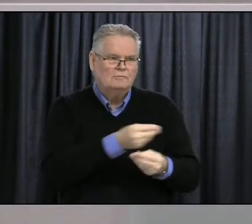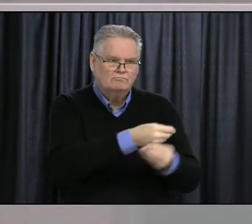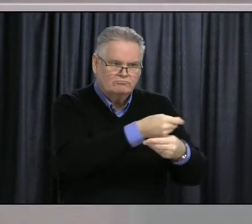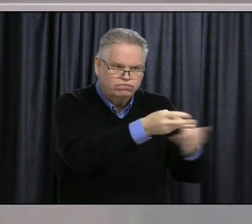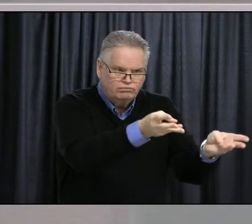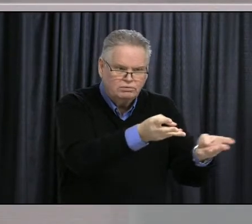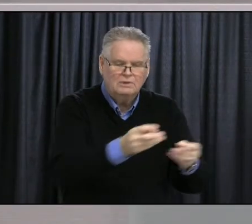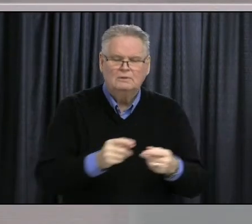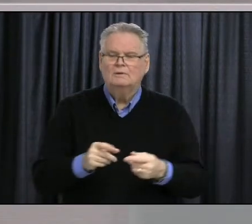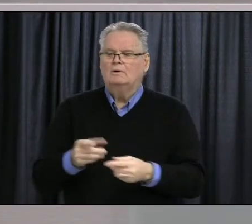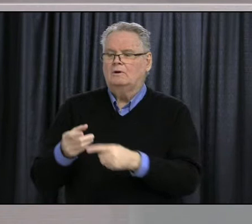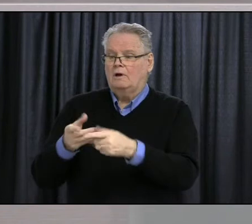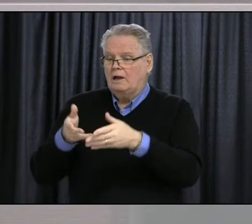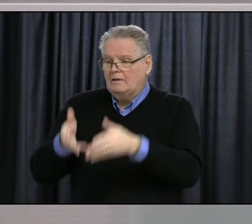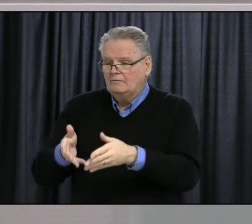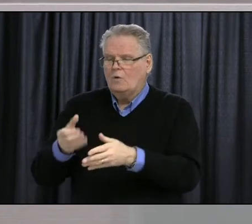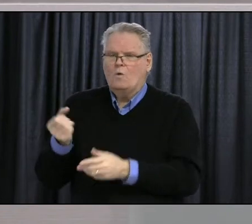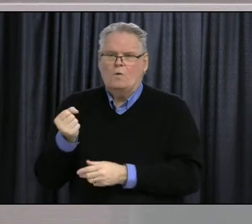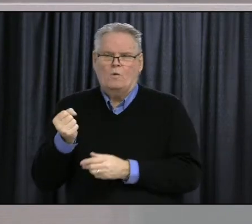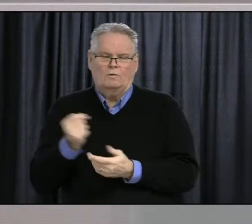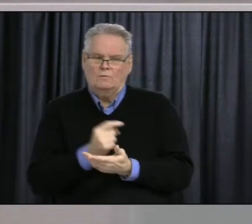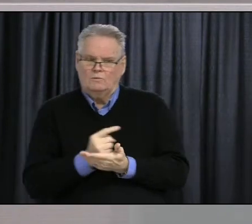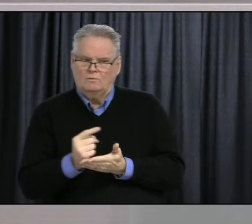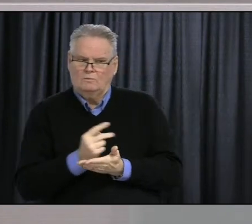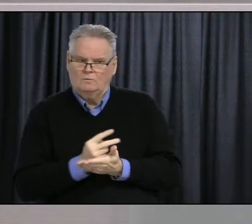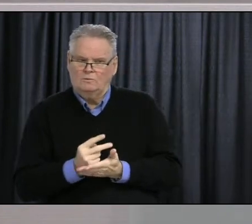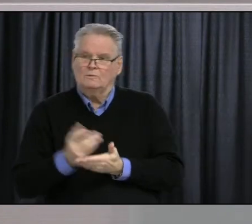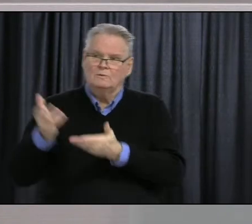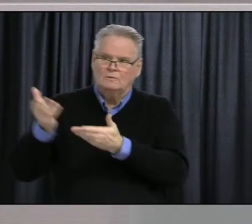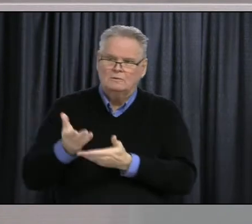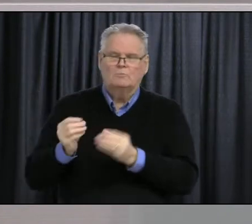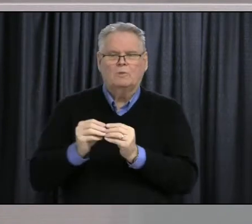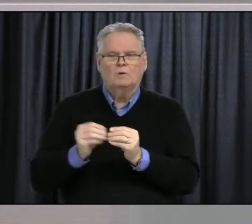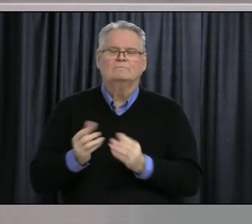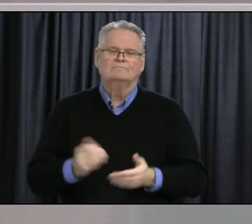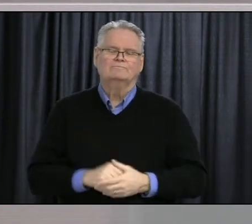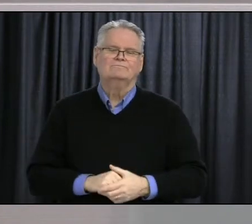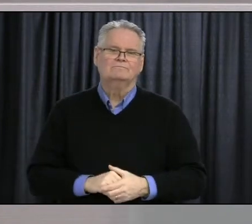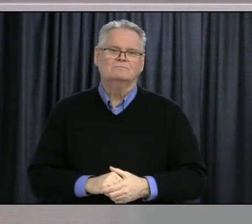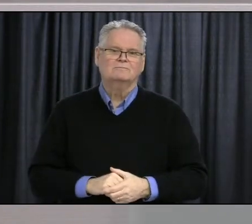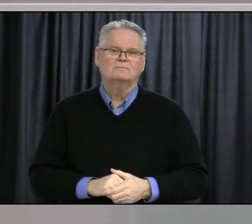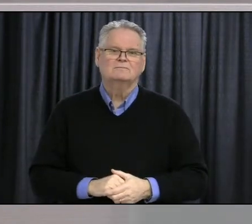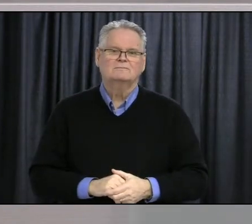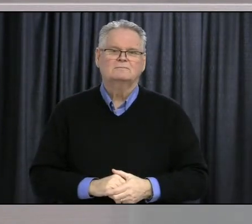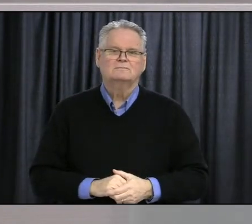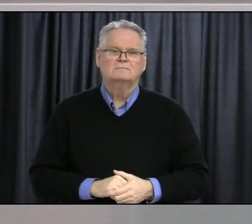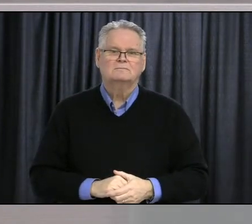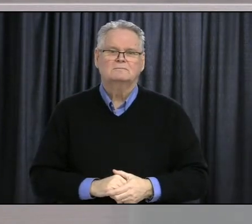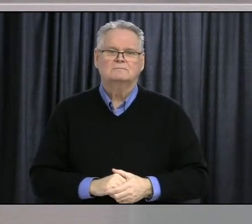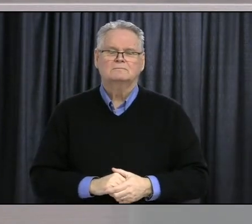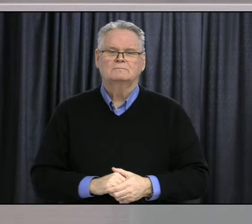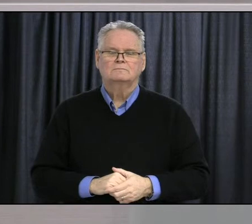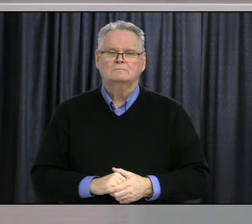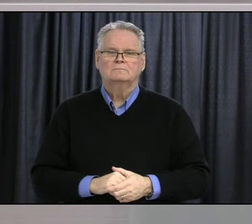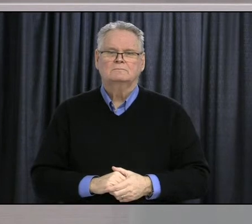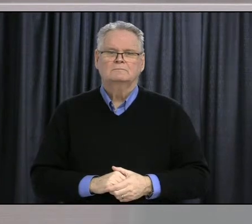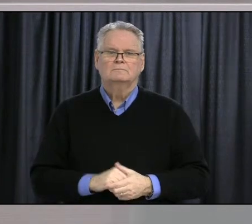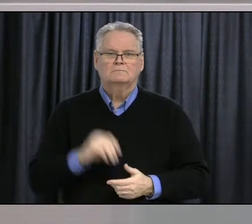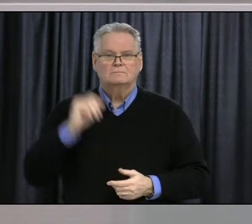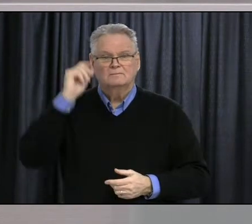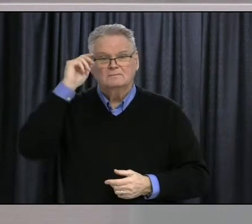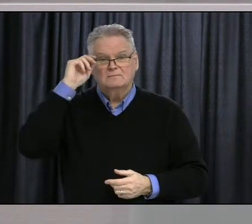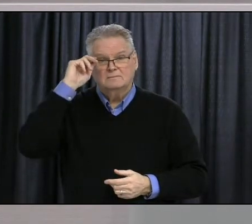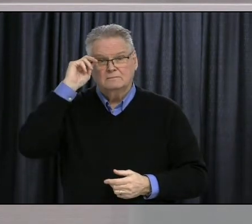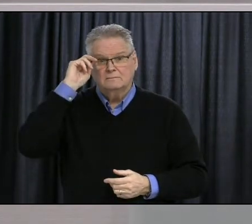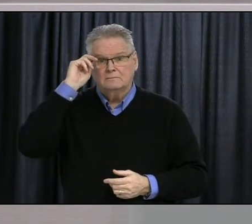And are you concerned of how many people were determined to have been potential contacts or potential exposure to the recent cluster? I think you noted more